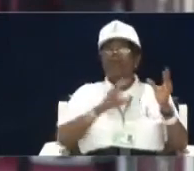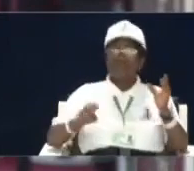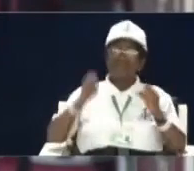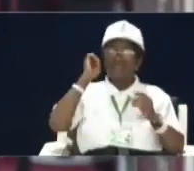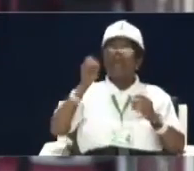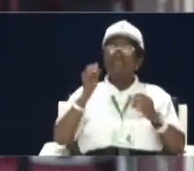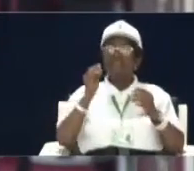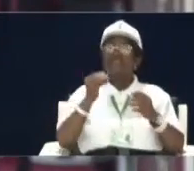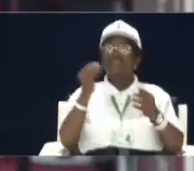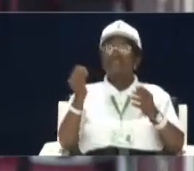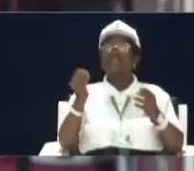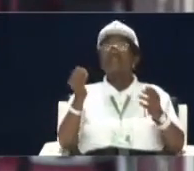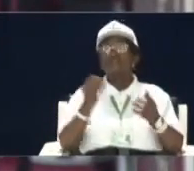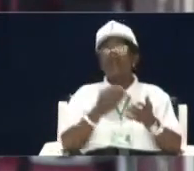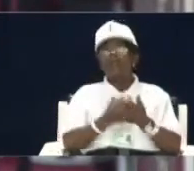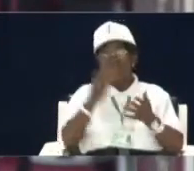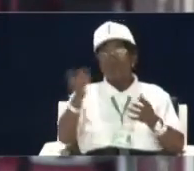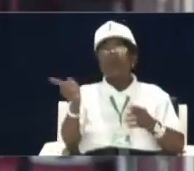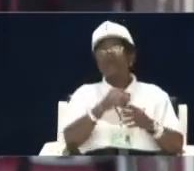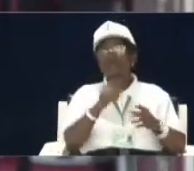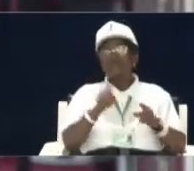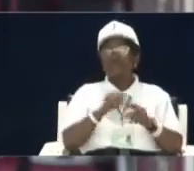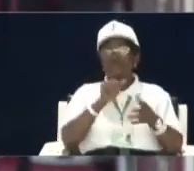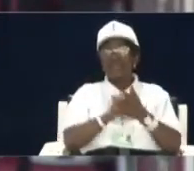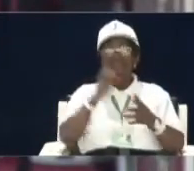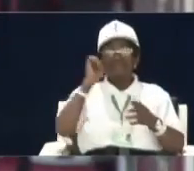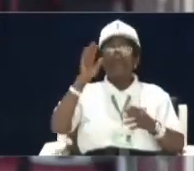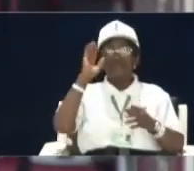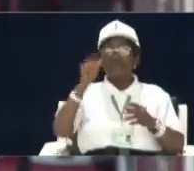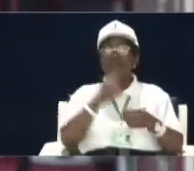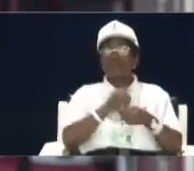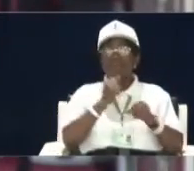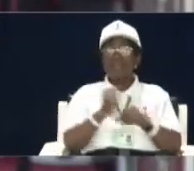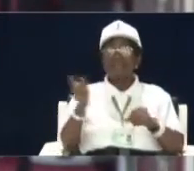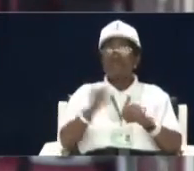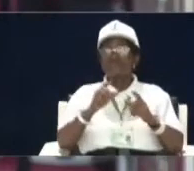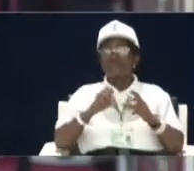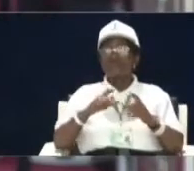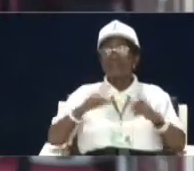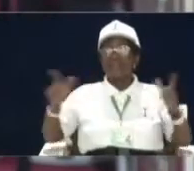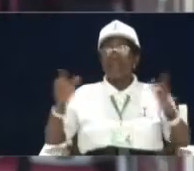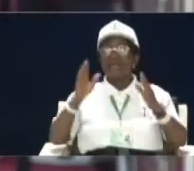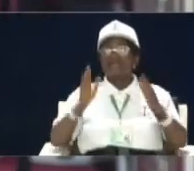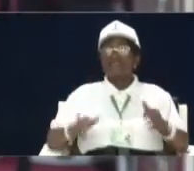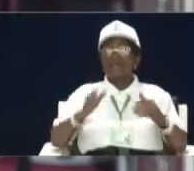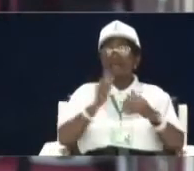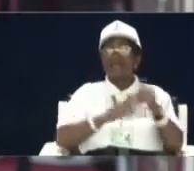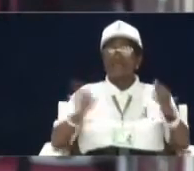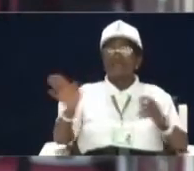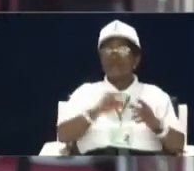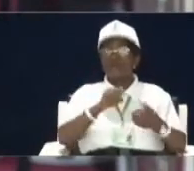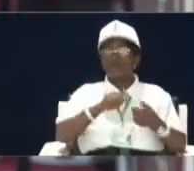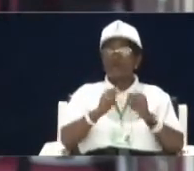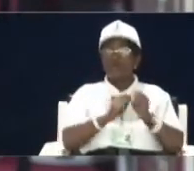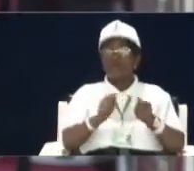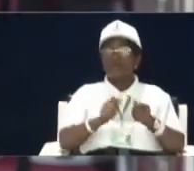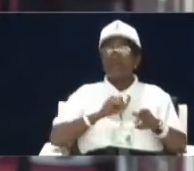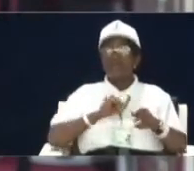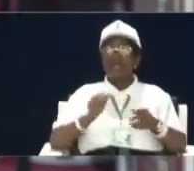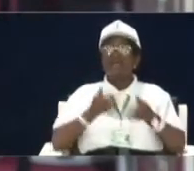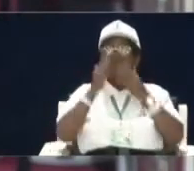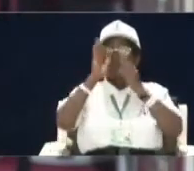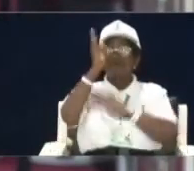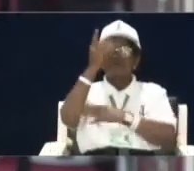so that he can make you larger than your problem. I thank God for the testimony of the